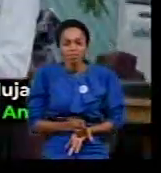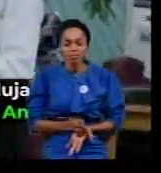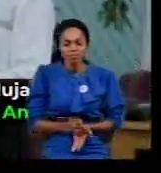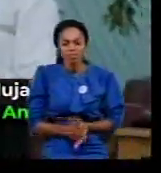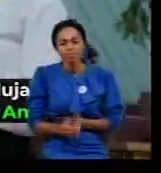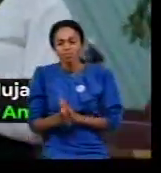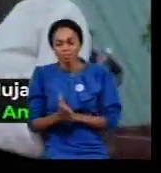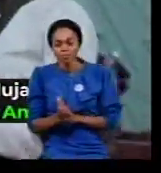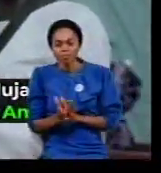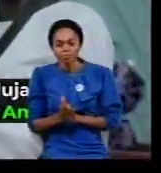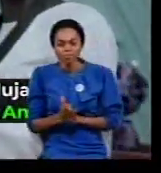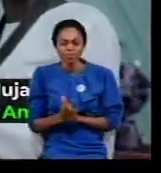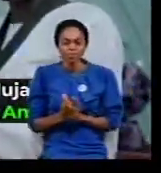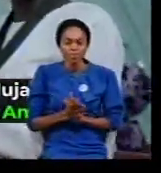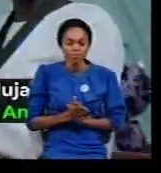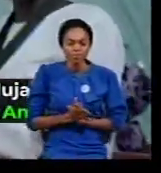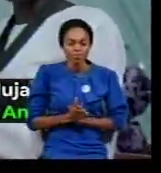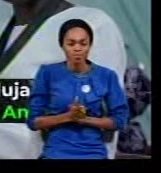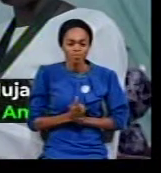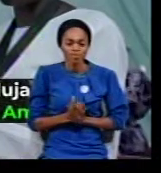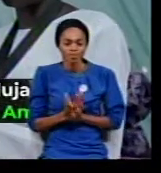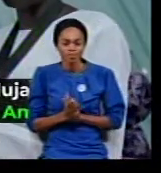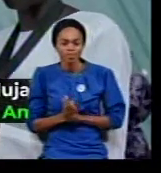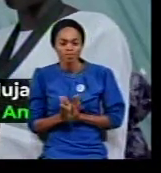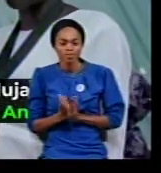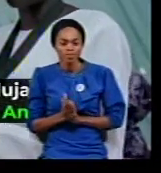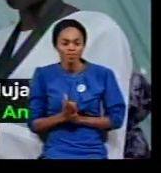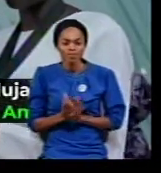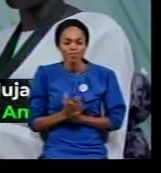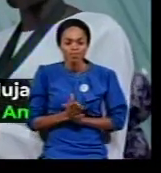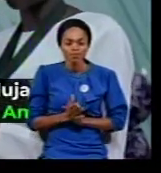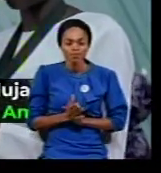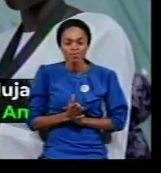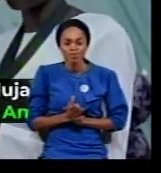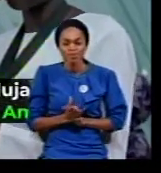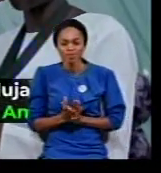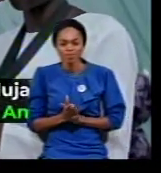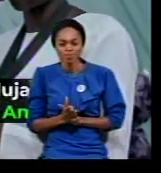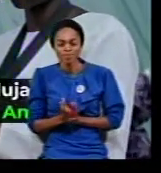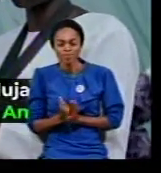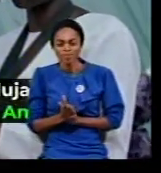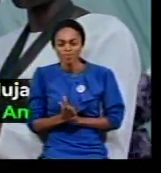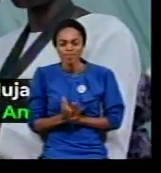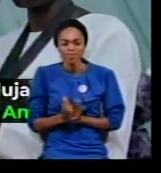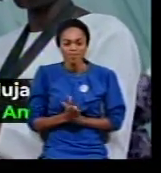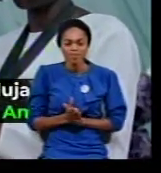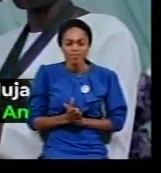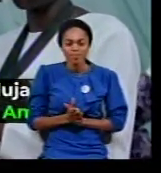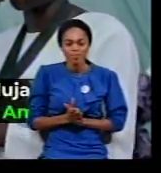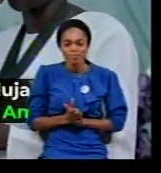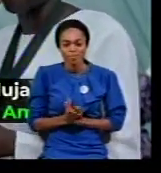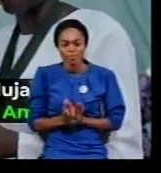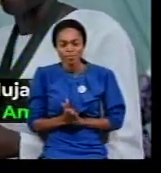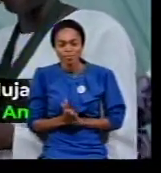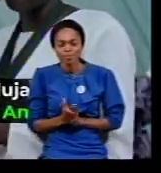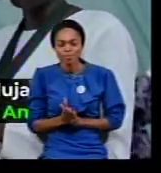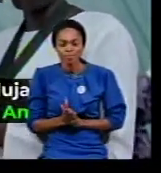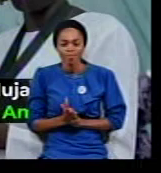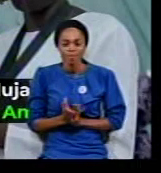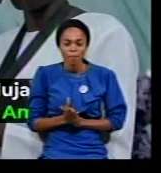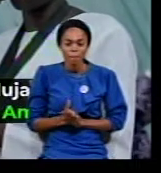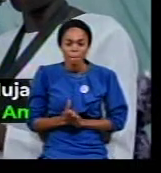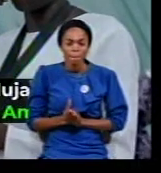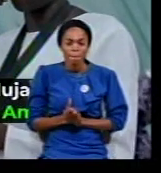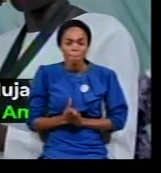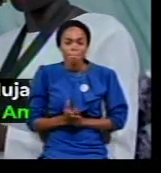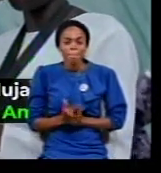happened in verse 31. And Joash said unto all that stood against him, will ye plead for Baal? Will ye save him?